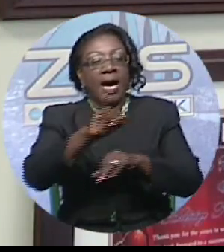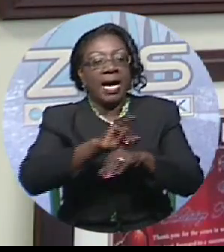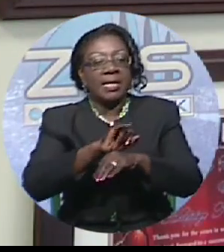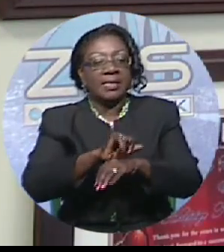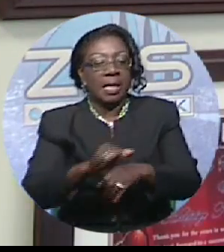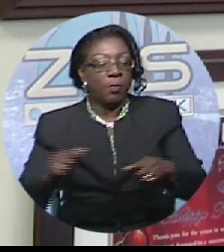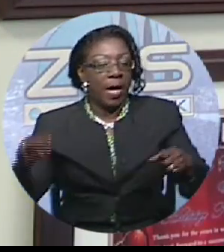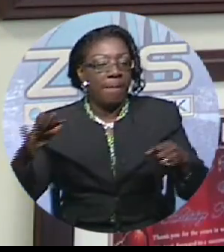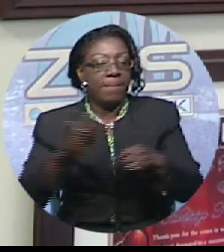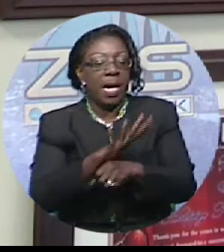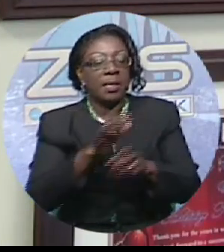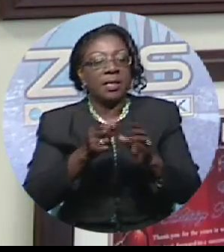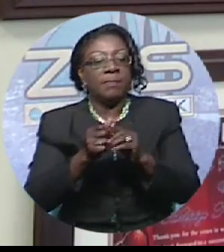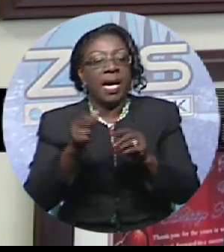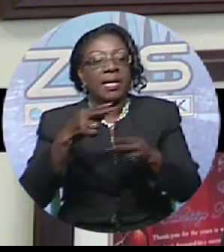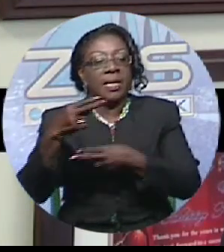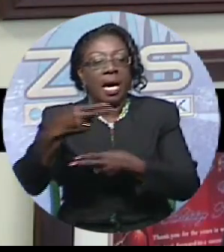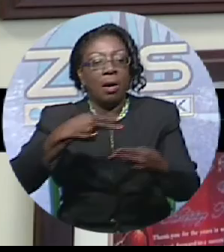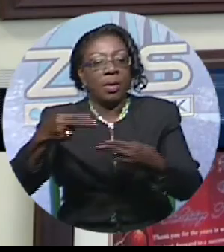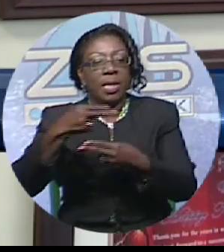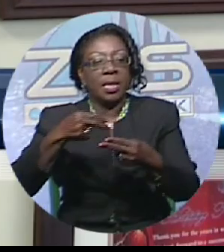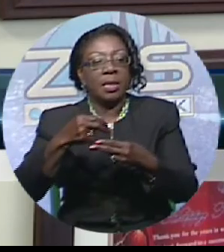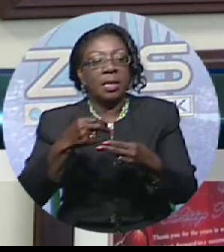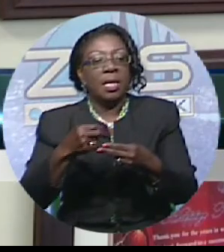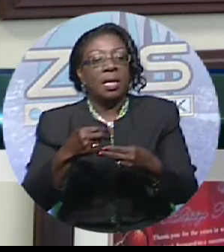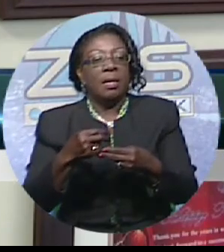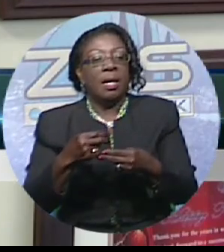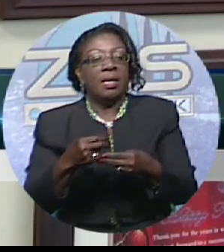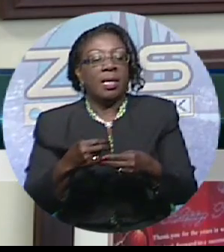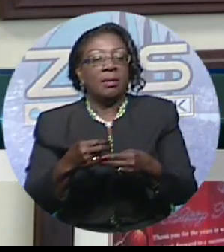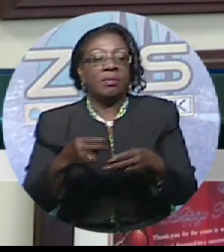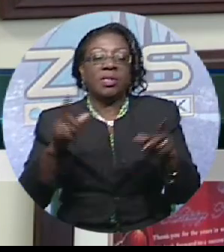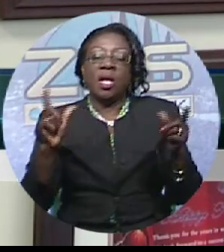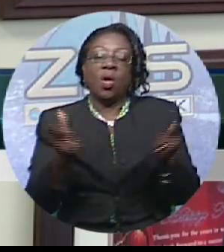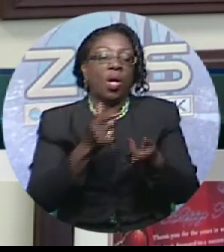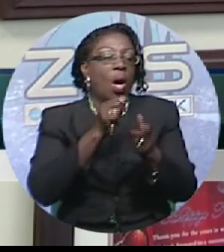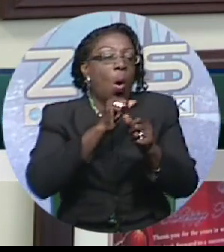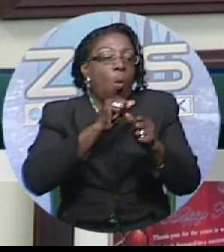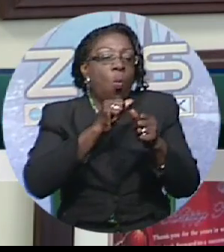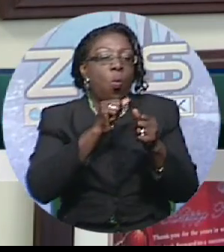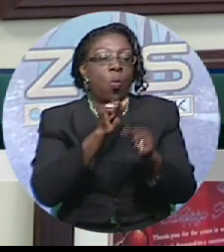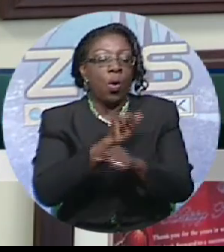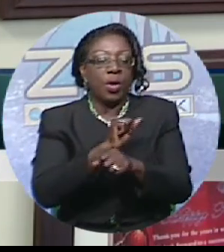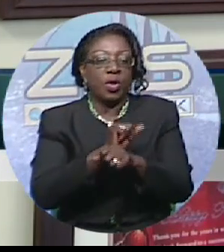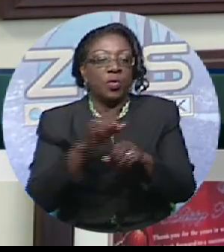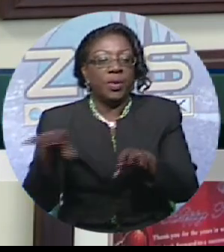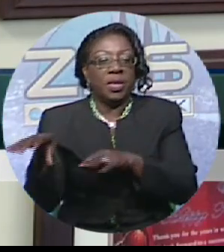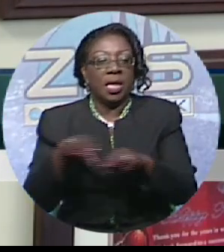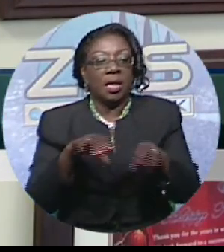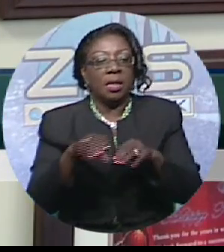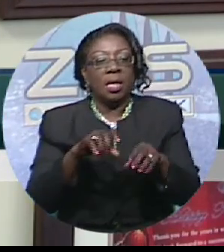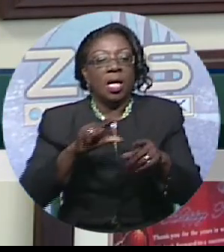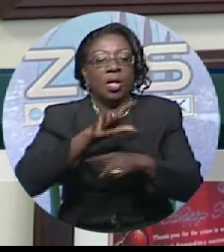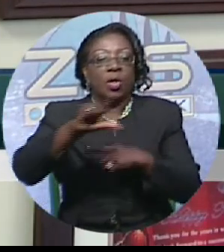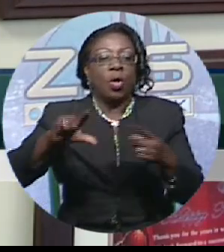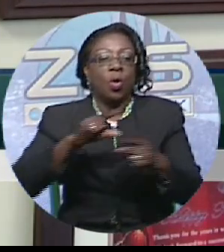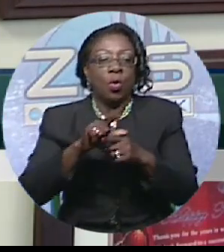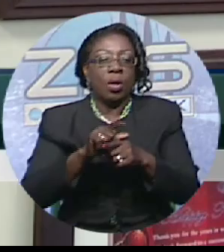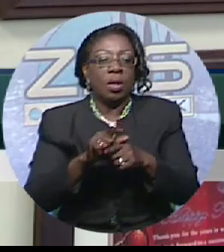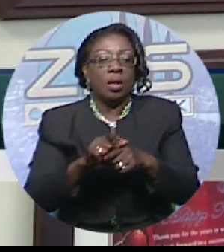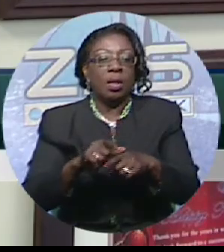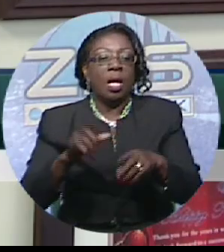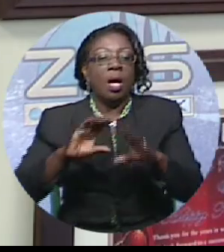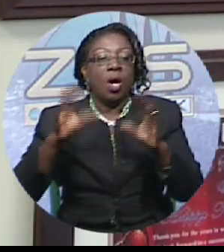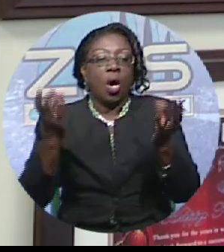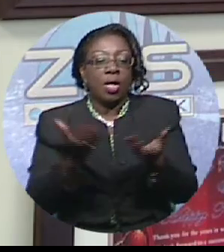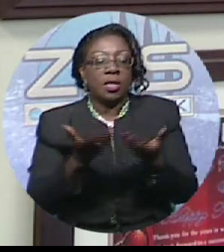last hurricane were overwhelmed in terms of the local disaster committees in the islands, the local councils in